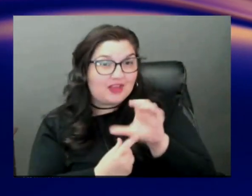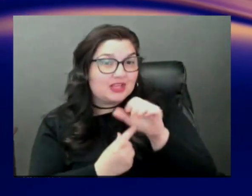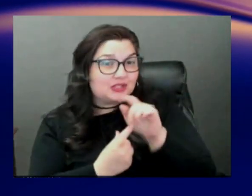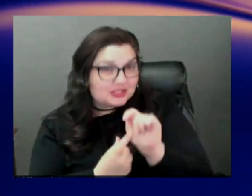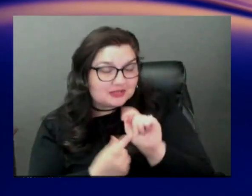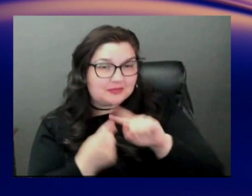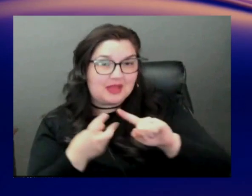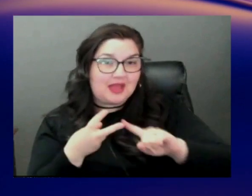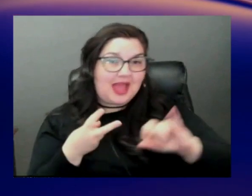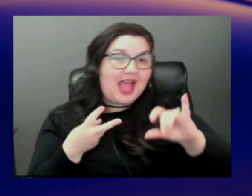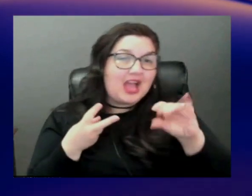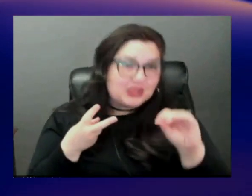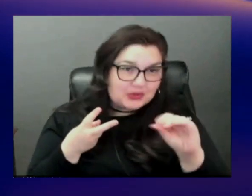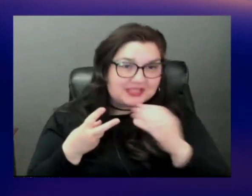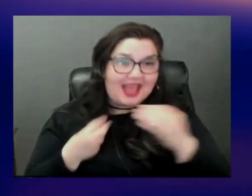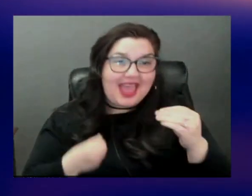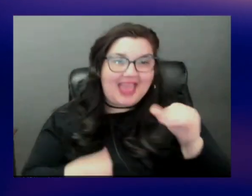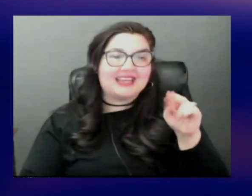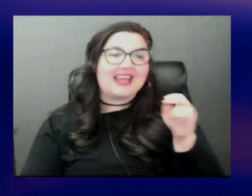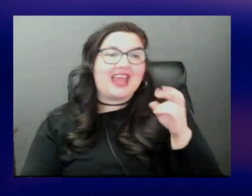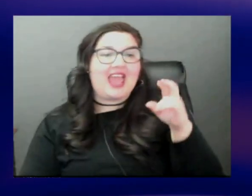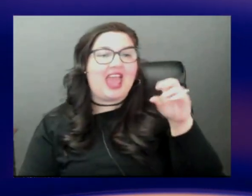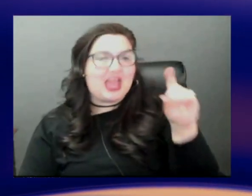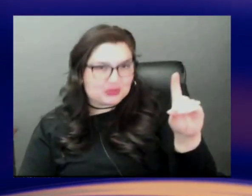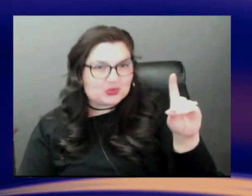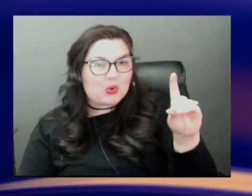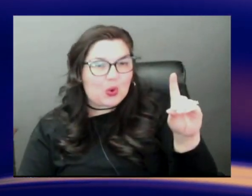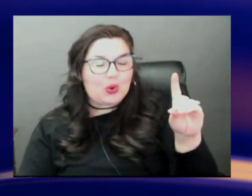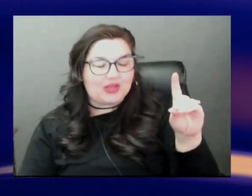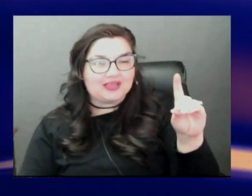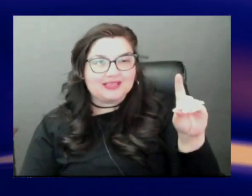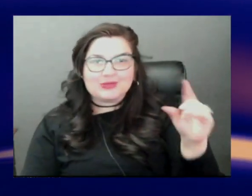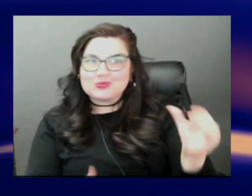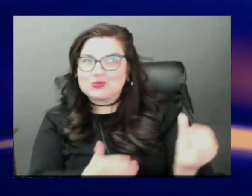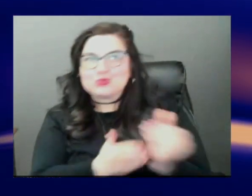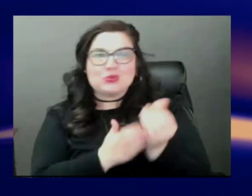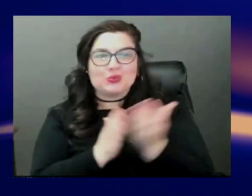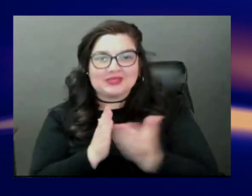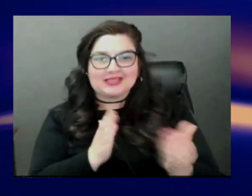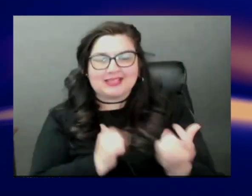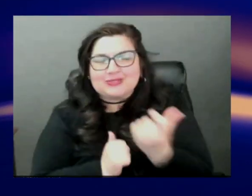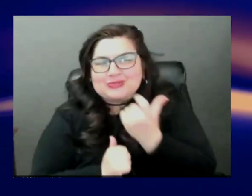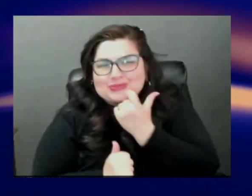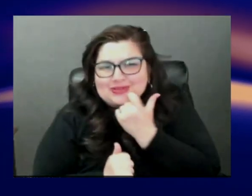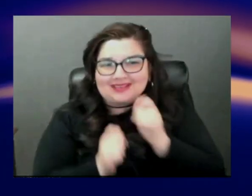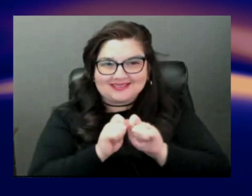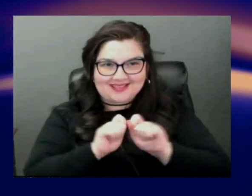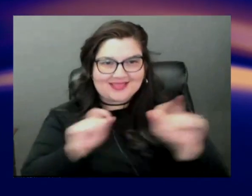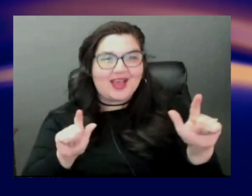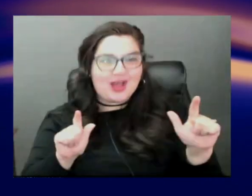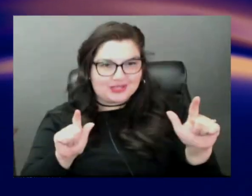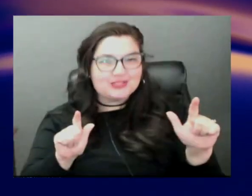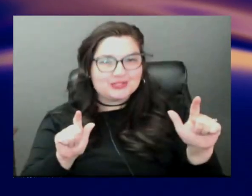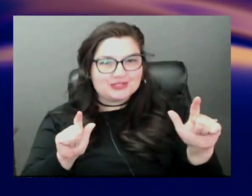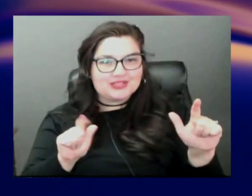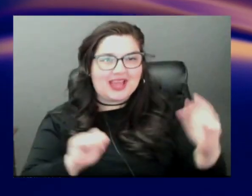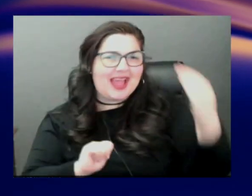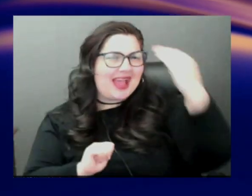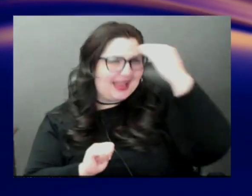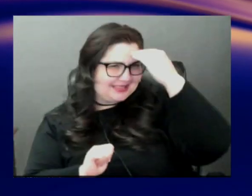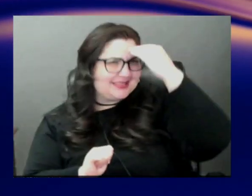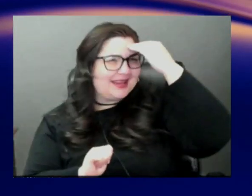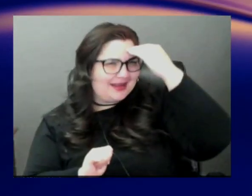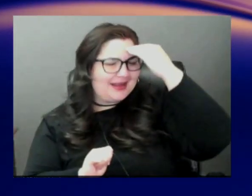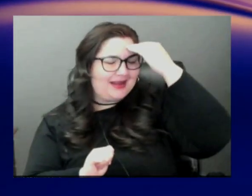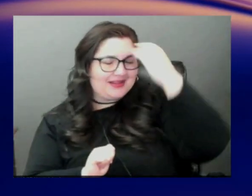iOS and Android, which was just one of the newest things that was just recently launched. So I know that we had just